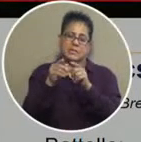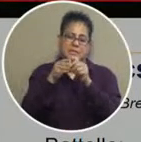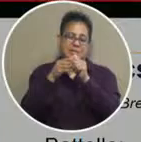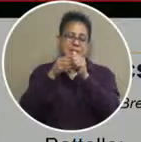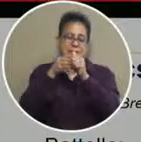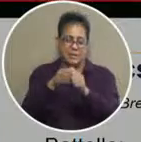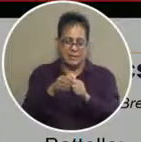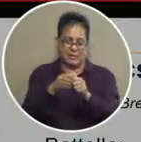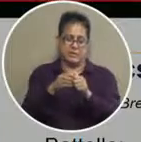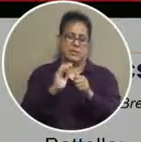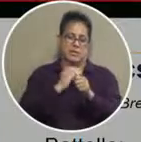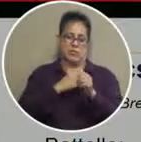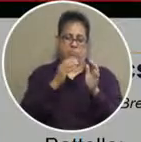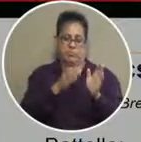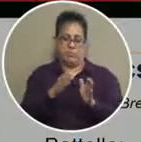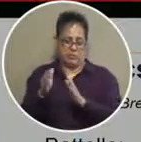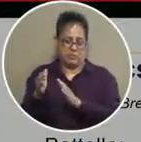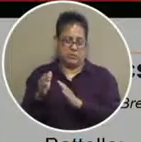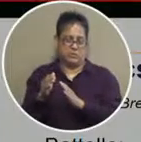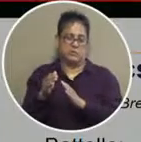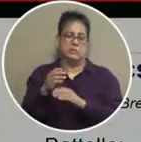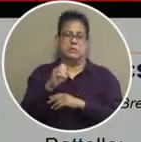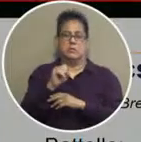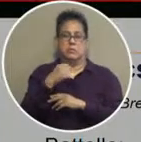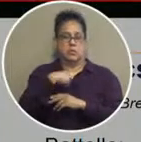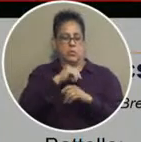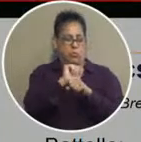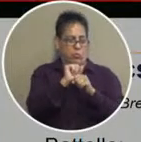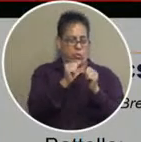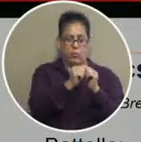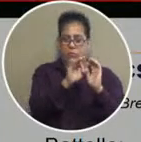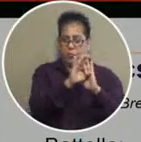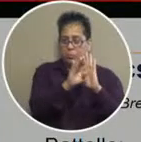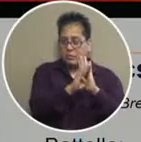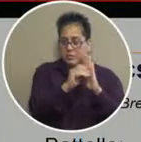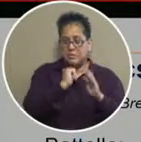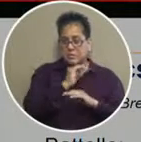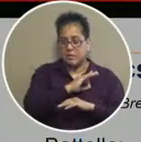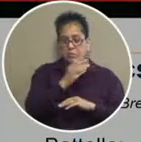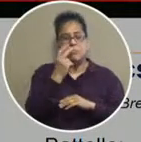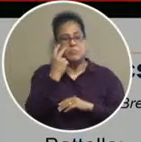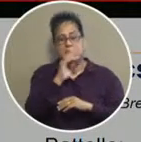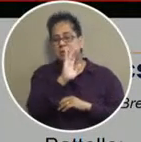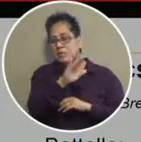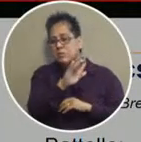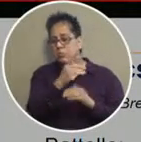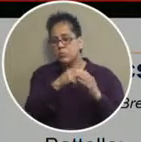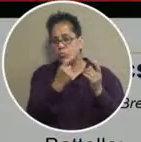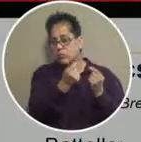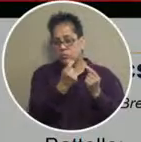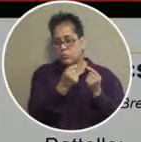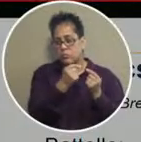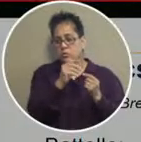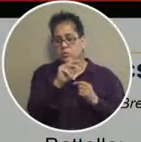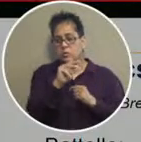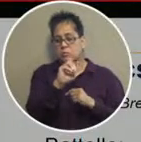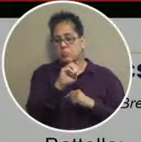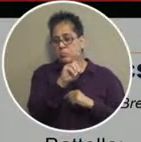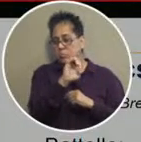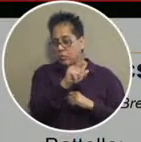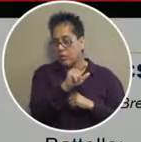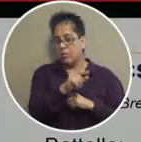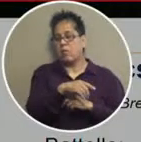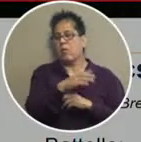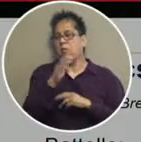preparation and make decisions. So we have worked with the Fort Bliss staff to look at their models and compare those with the data